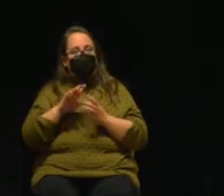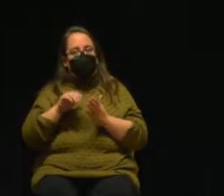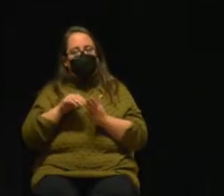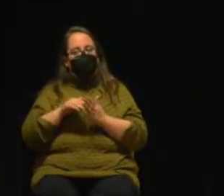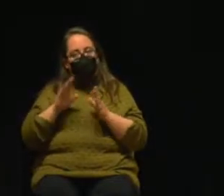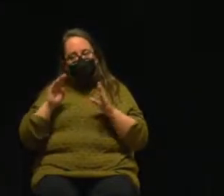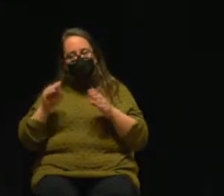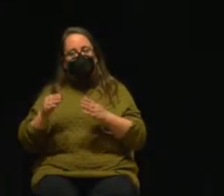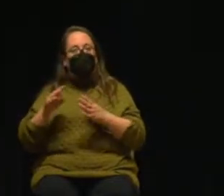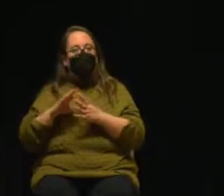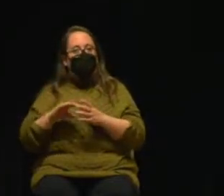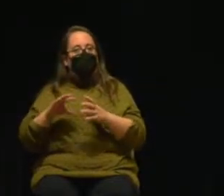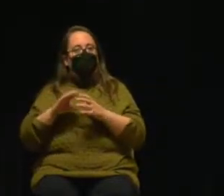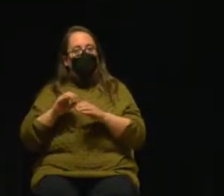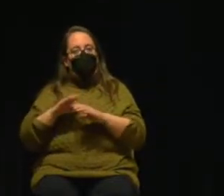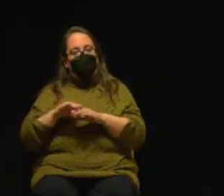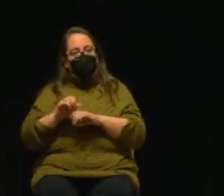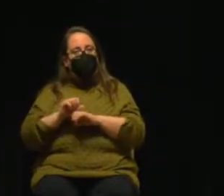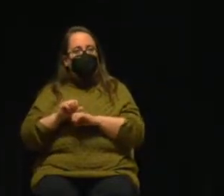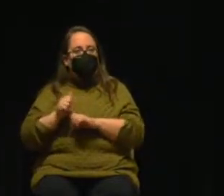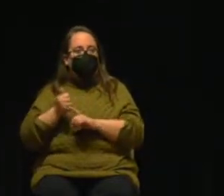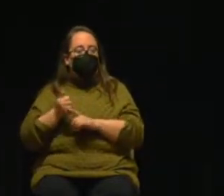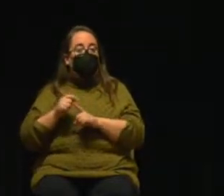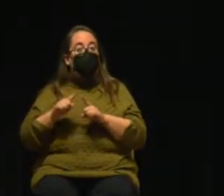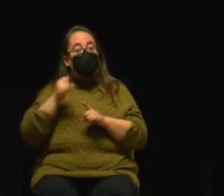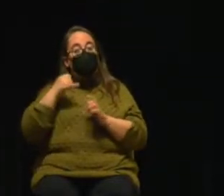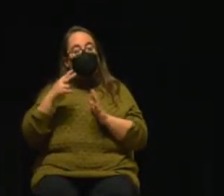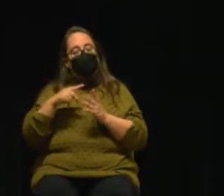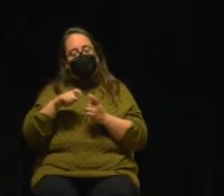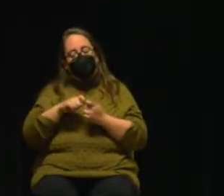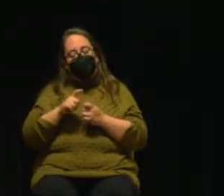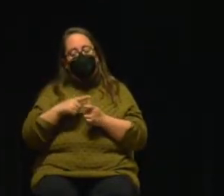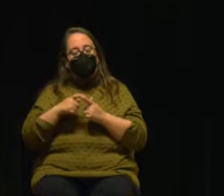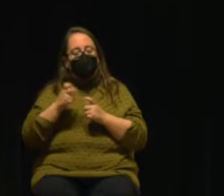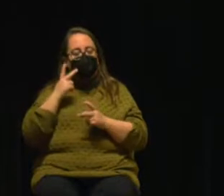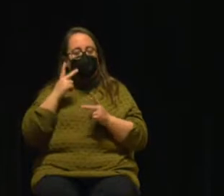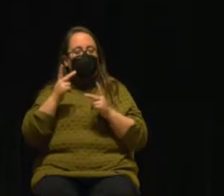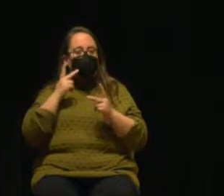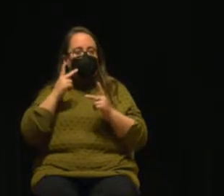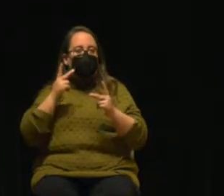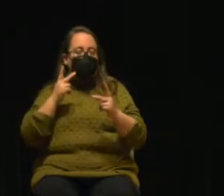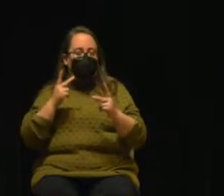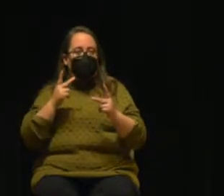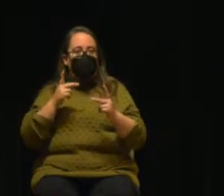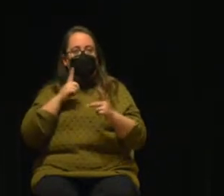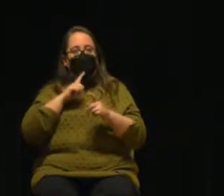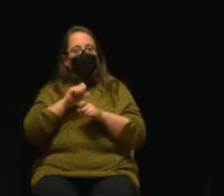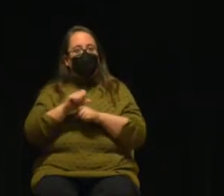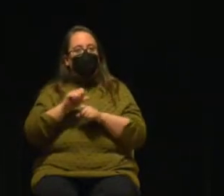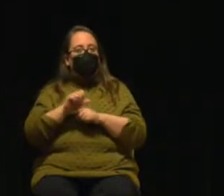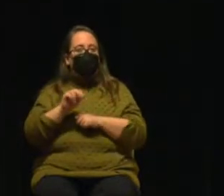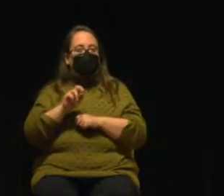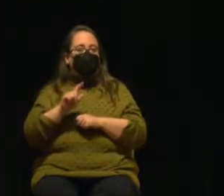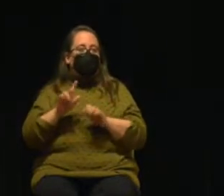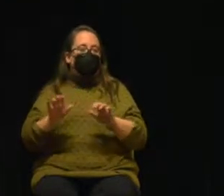of the fugitive slaves themselves. But if you read it carefully, you can see that there's work that Still's doing.